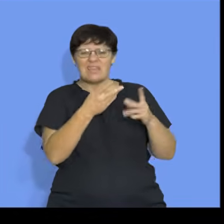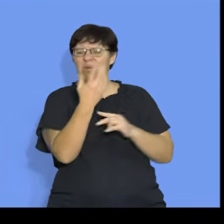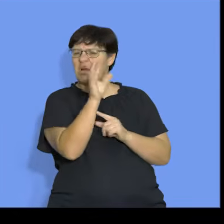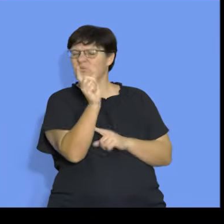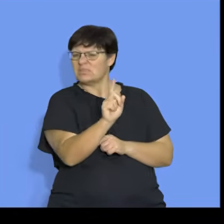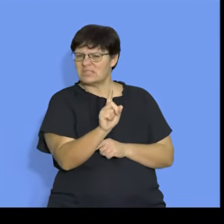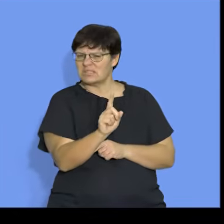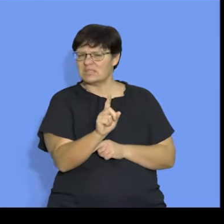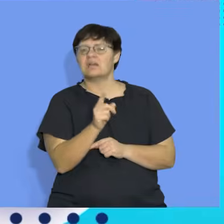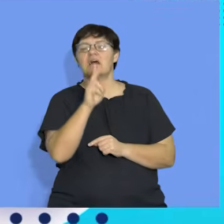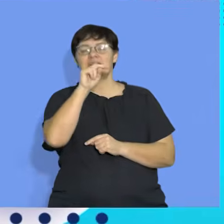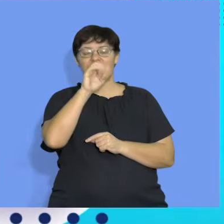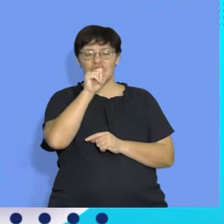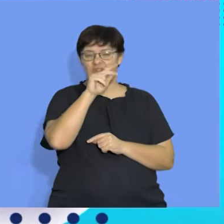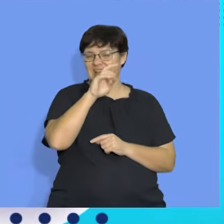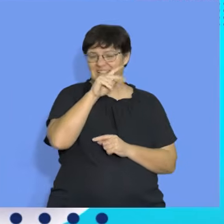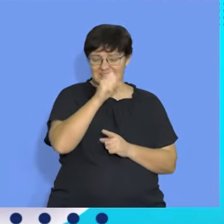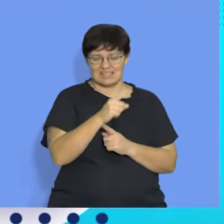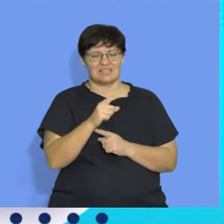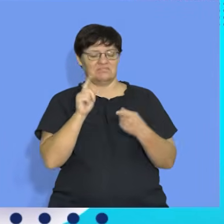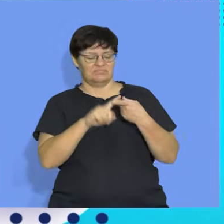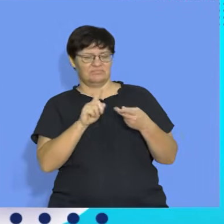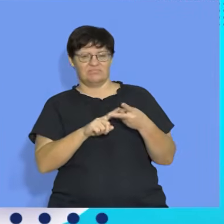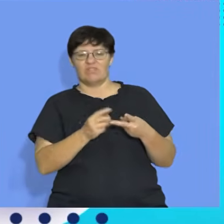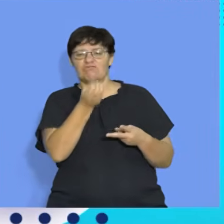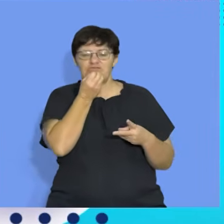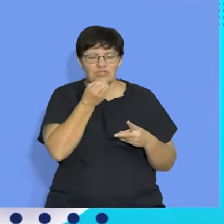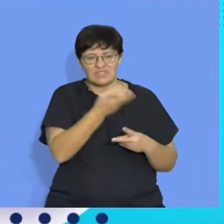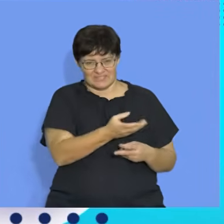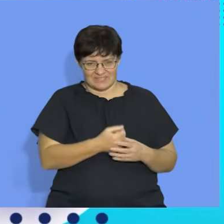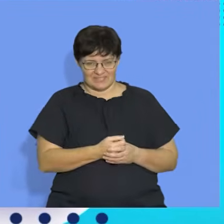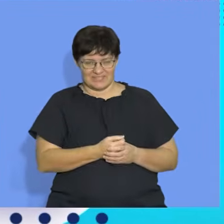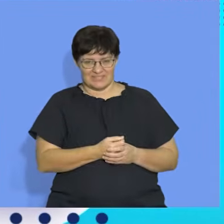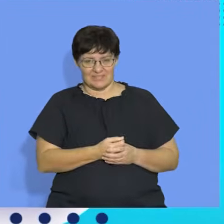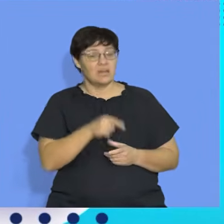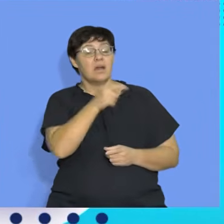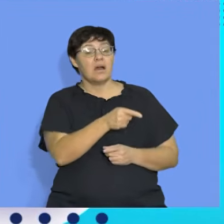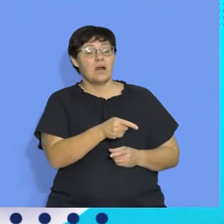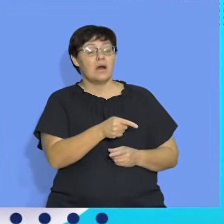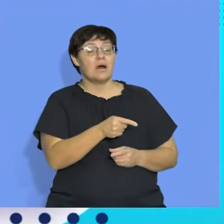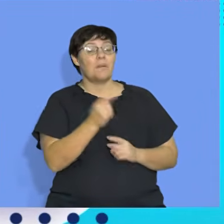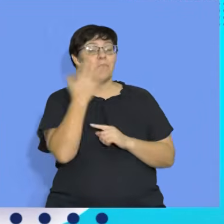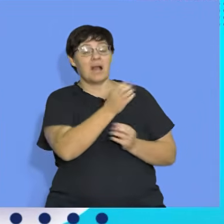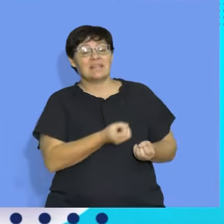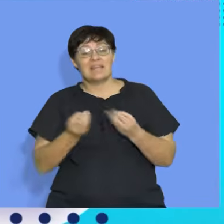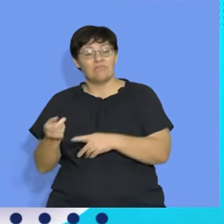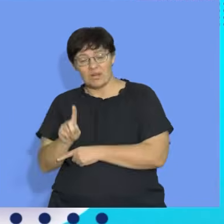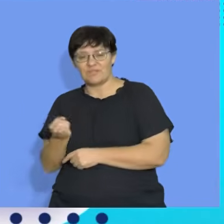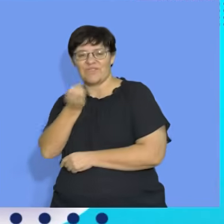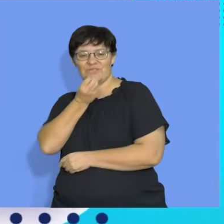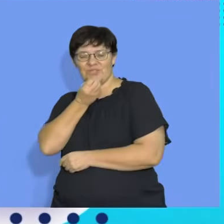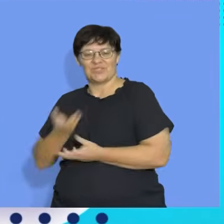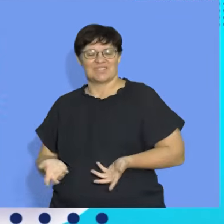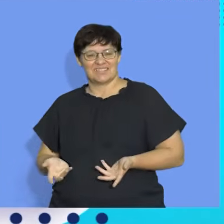the plant nitrates, nitrogen, nutrients. And what does it the plant give it in return? Food.